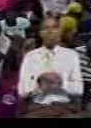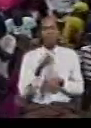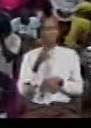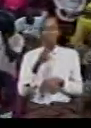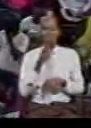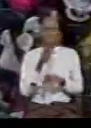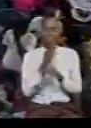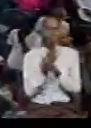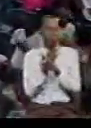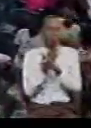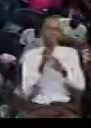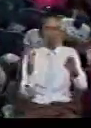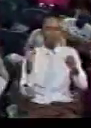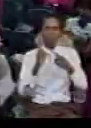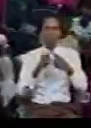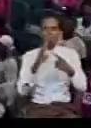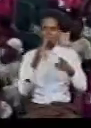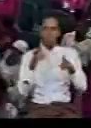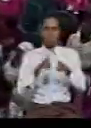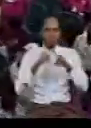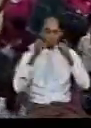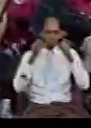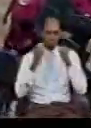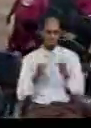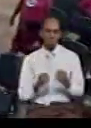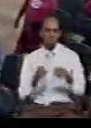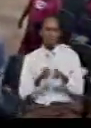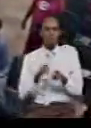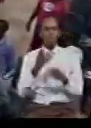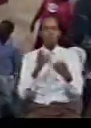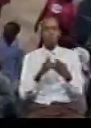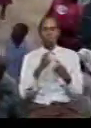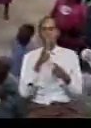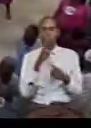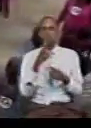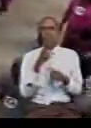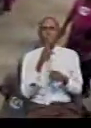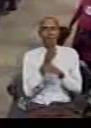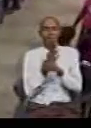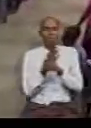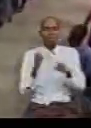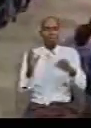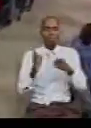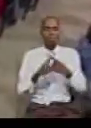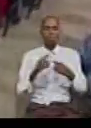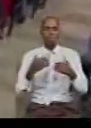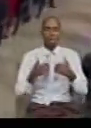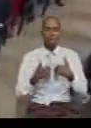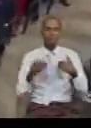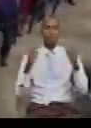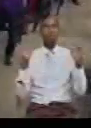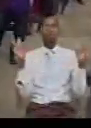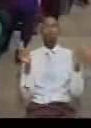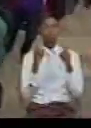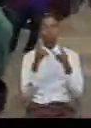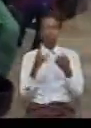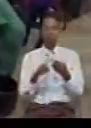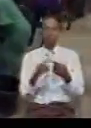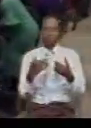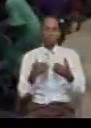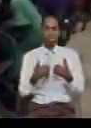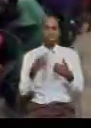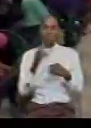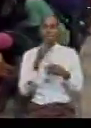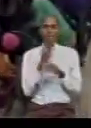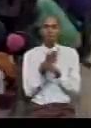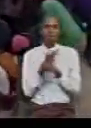free to be as strong as you want to be. You're free to be as victorious as you want to be. You're free